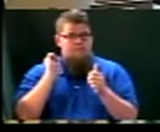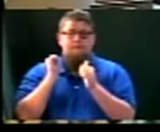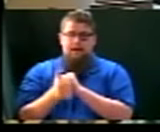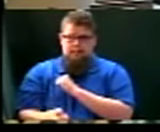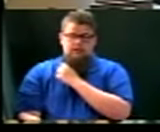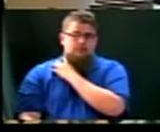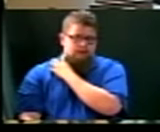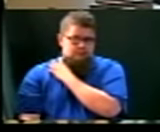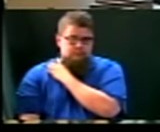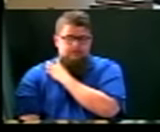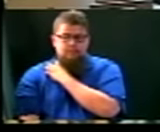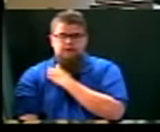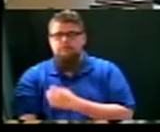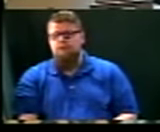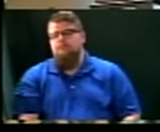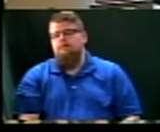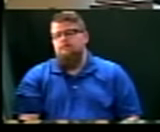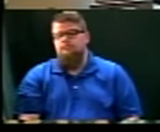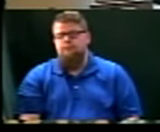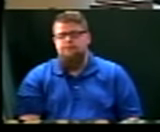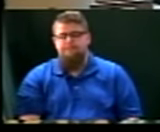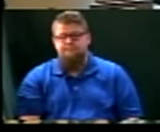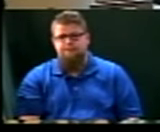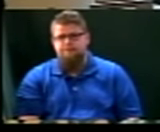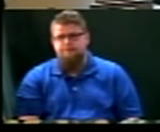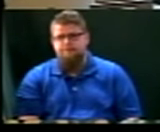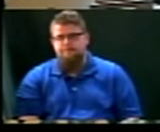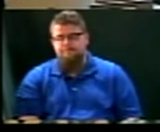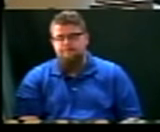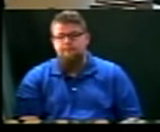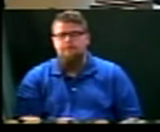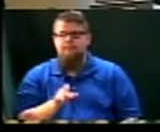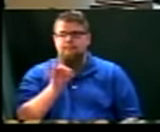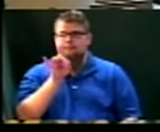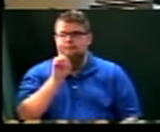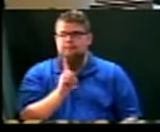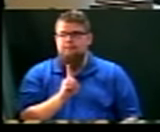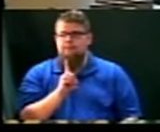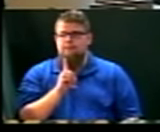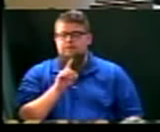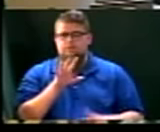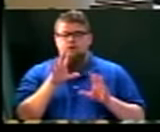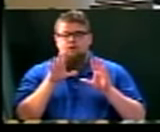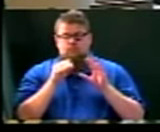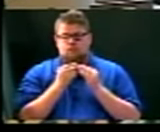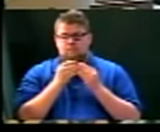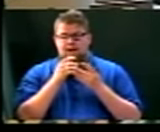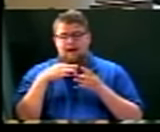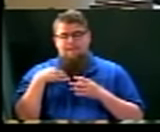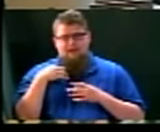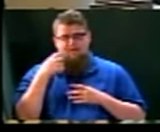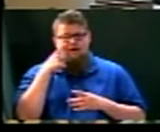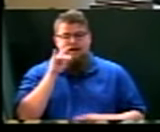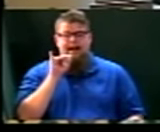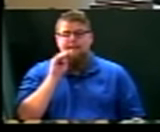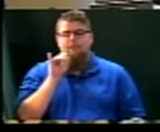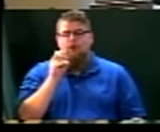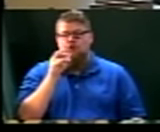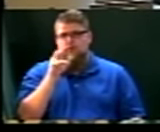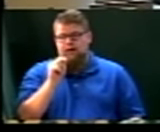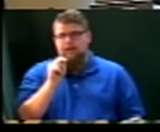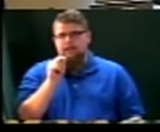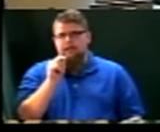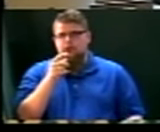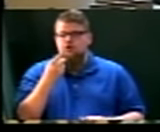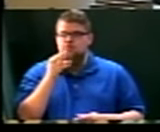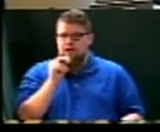aye. Aye. All opposed, motion carries. 8D, approve application and receipt of funds for an immigrant grant from the Tennessee Department